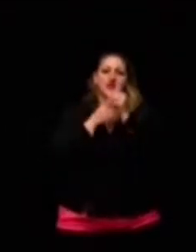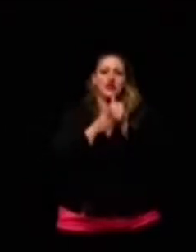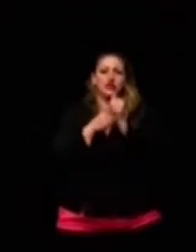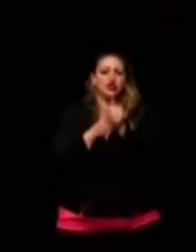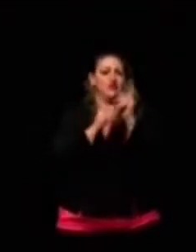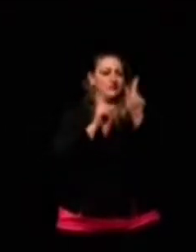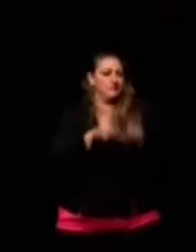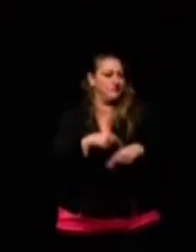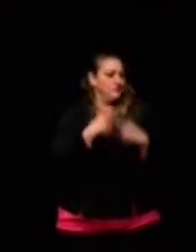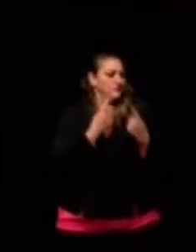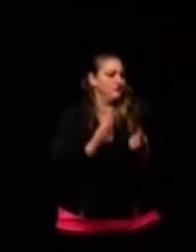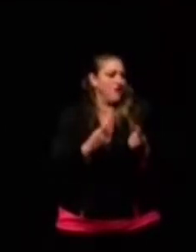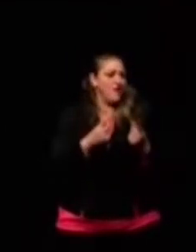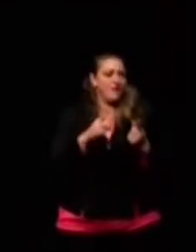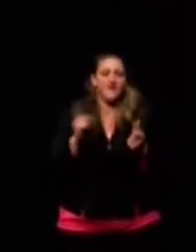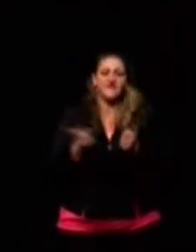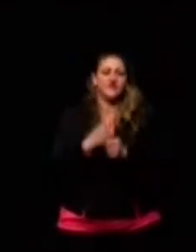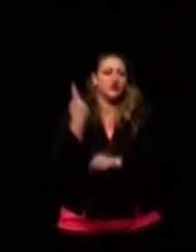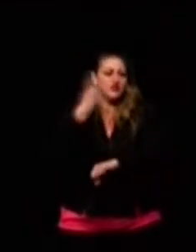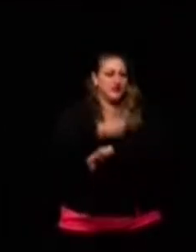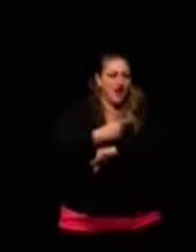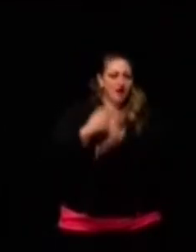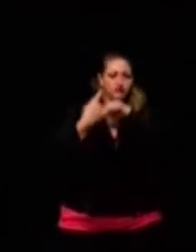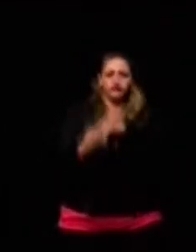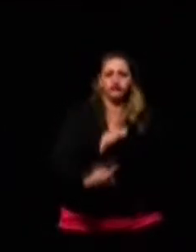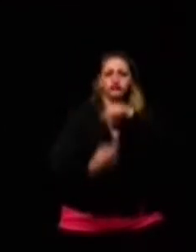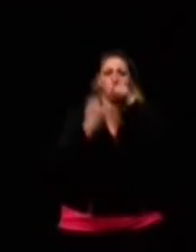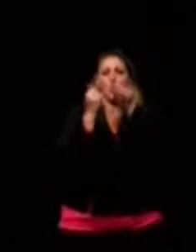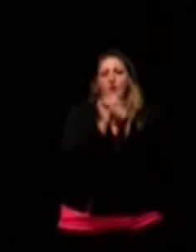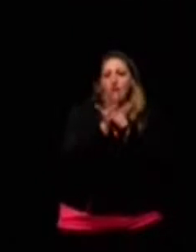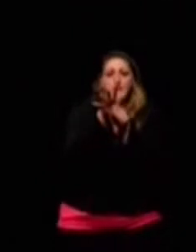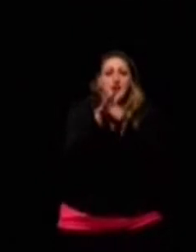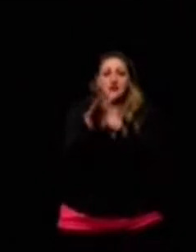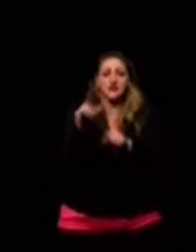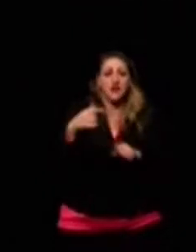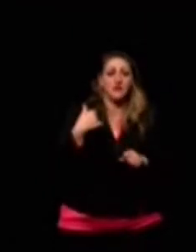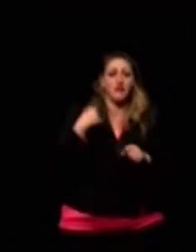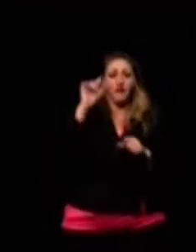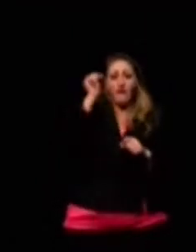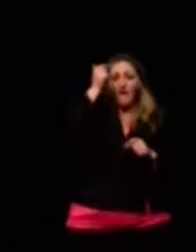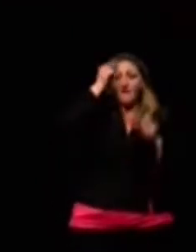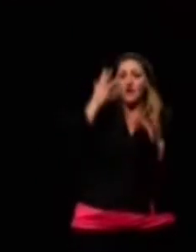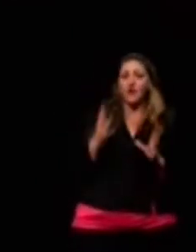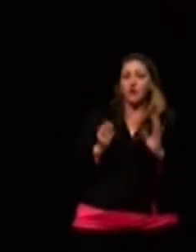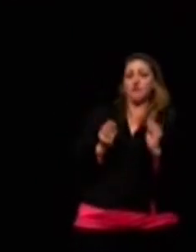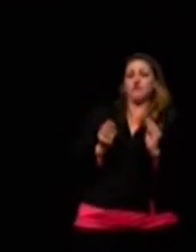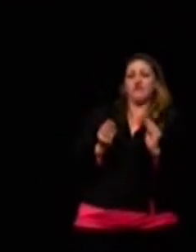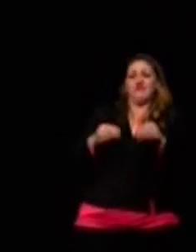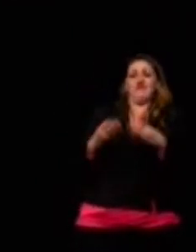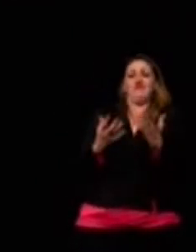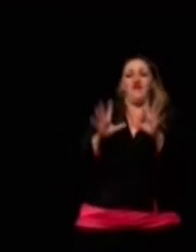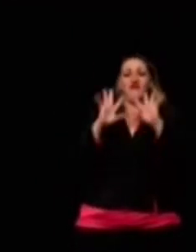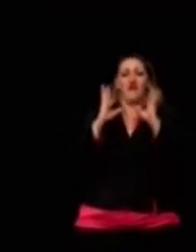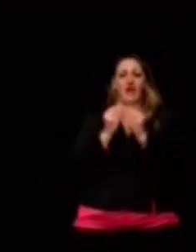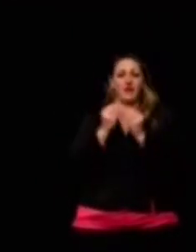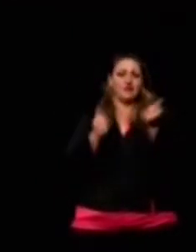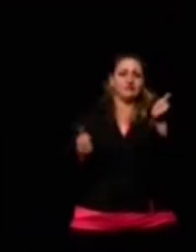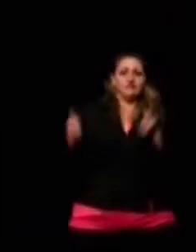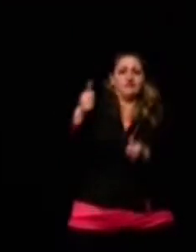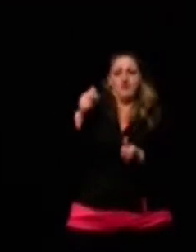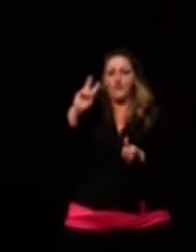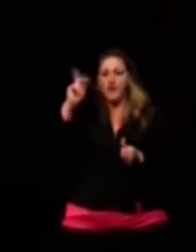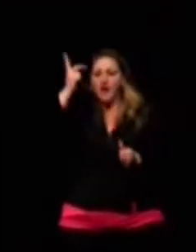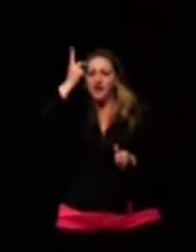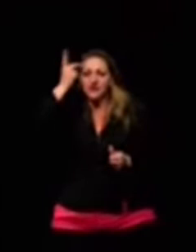one. As we continue to grapple with the pandemic, we need a governor who will put families above politics. We need someone who will put in their